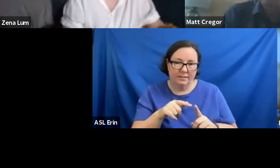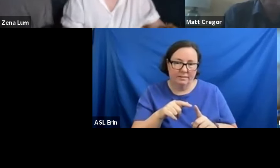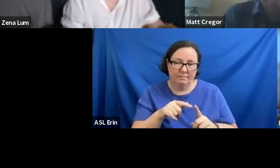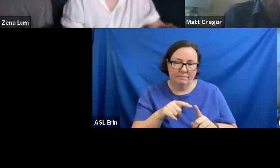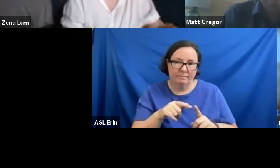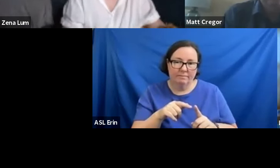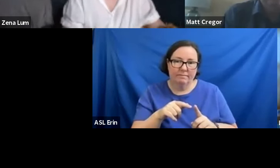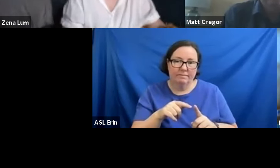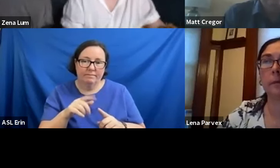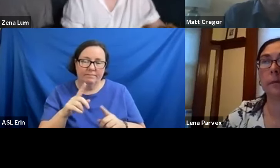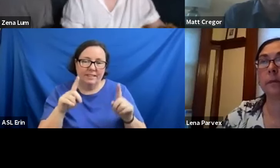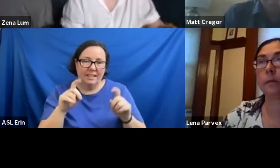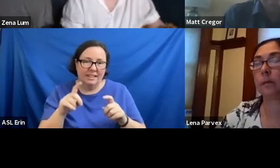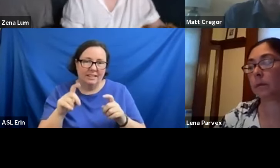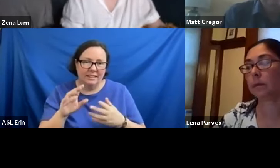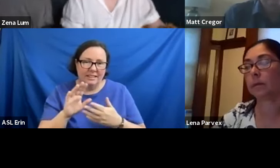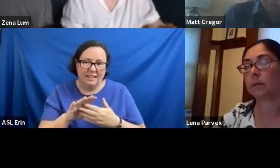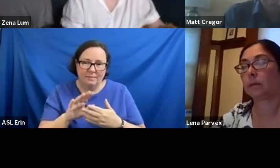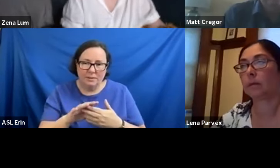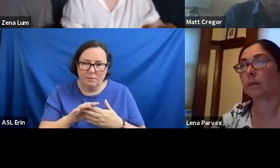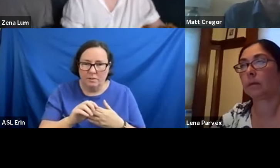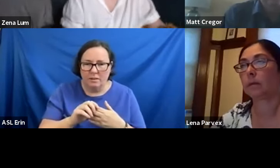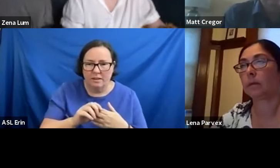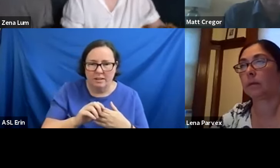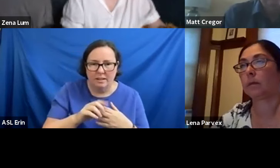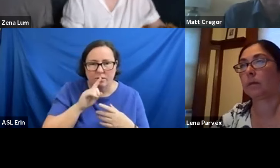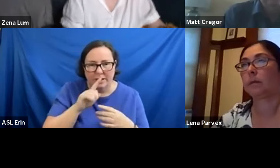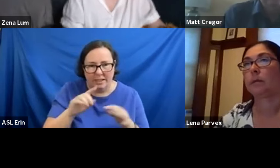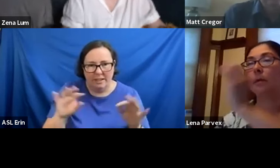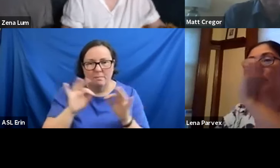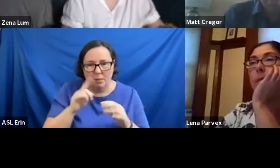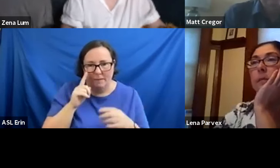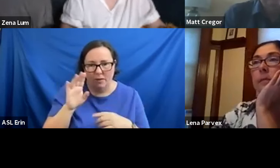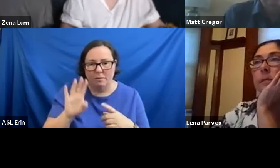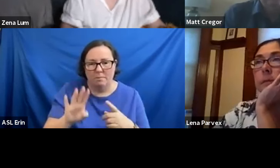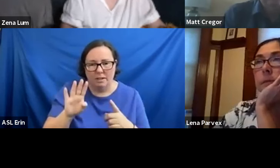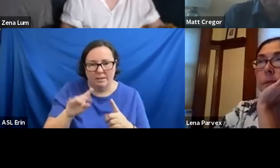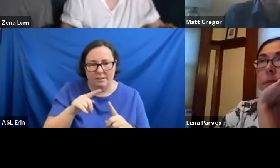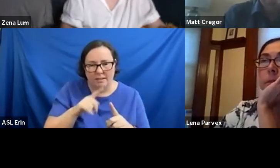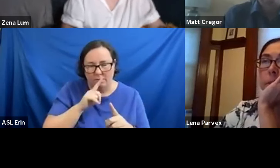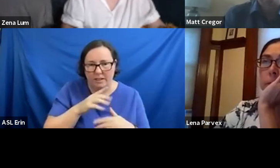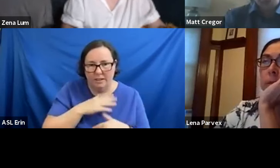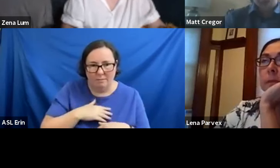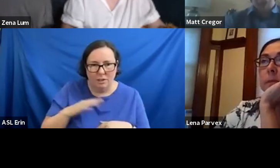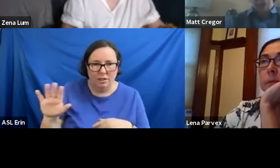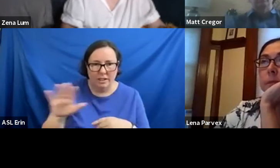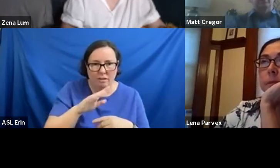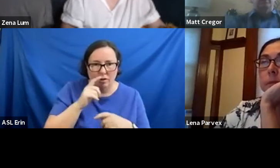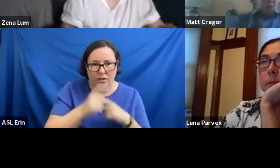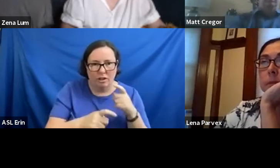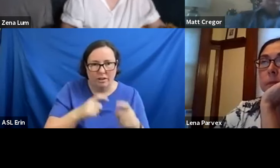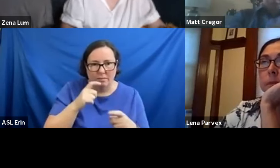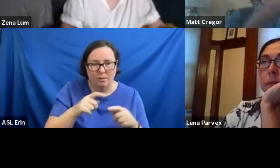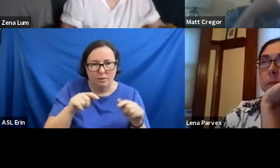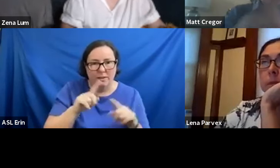exam school admission policy is very critical to the Boston. I appreciate the contribution from task force, but